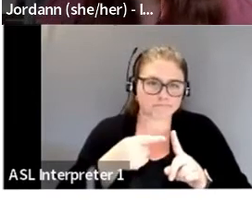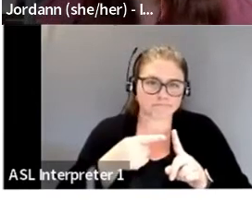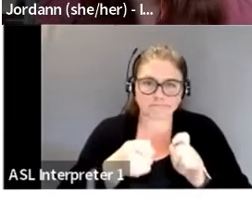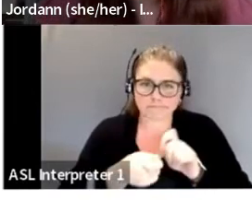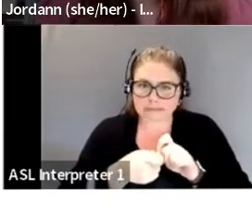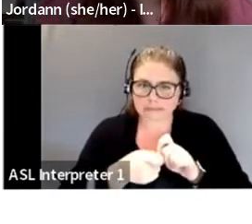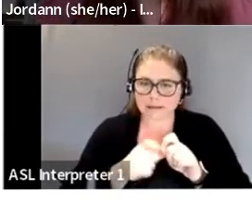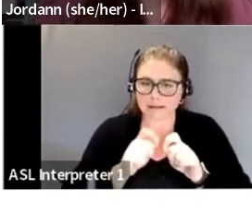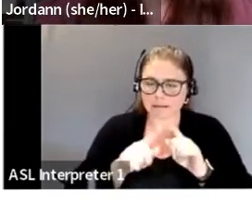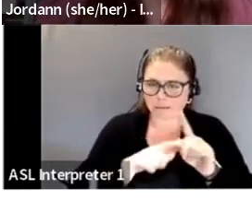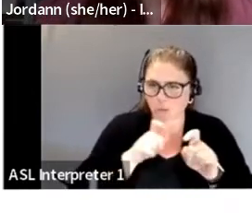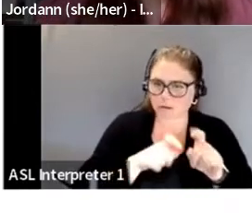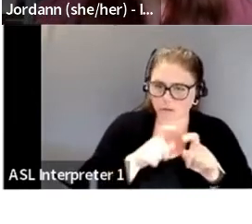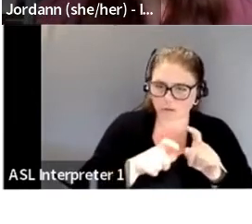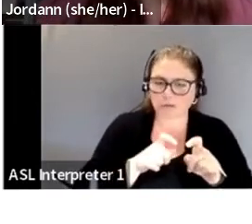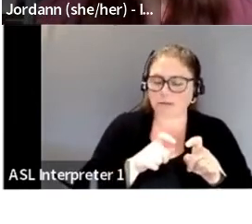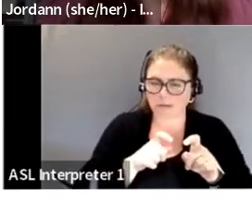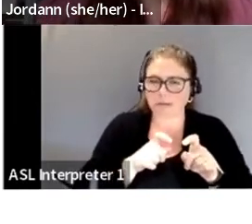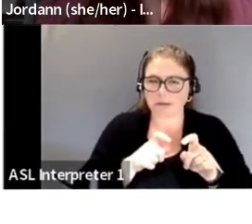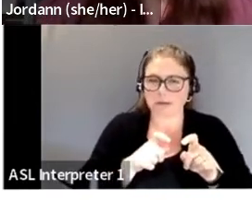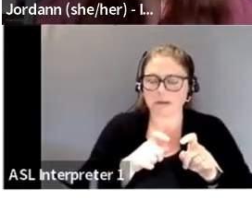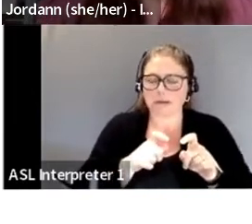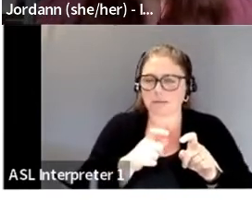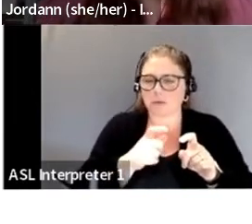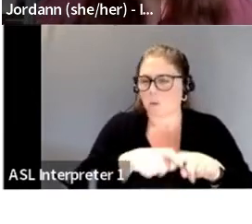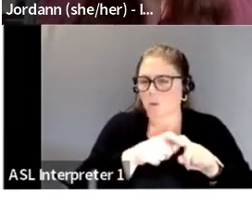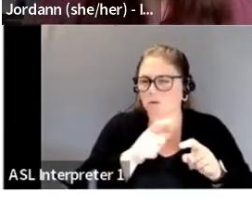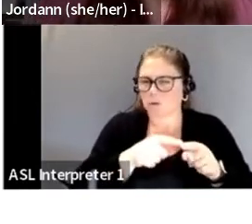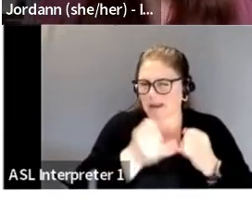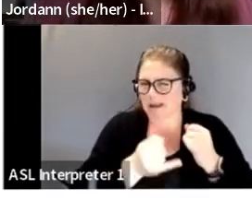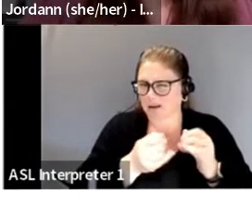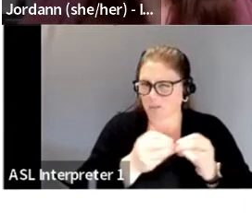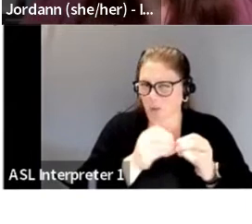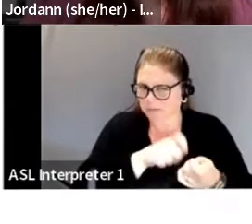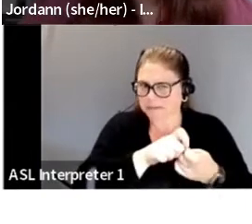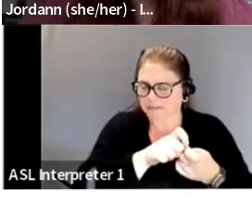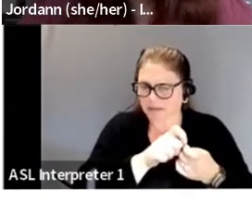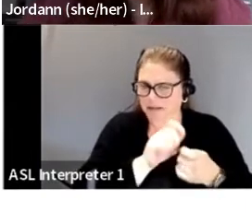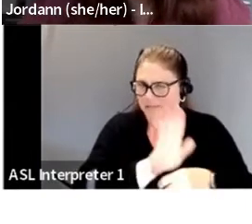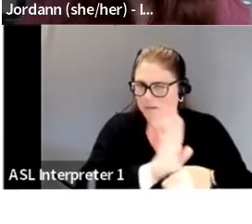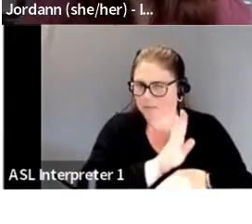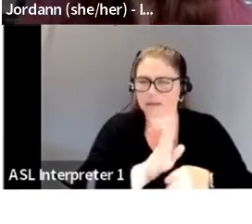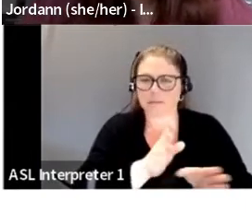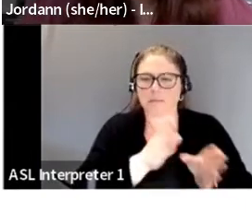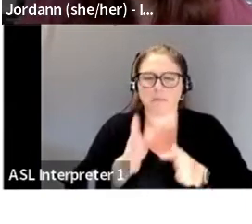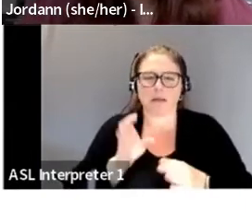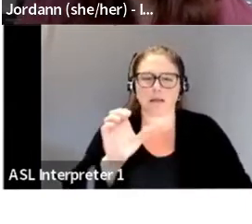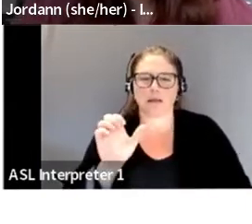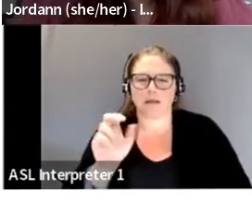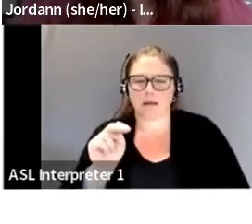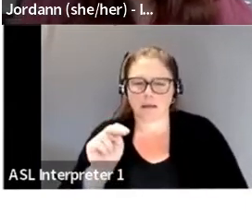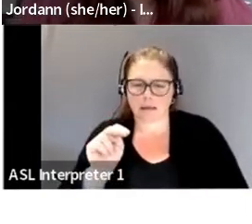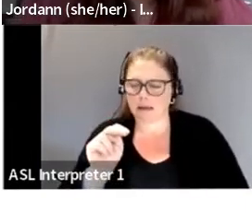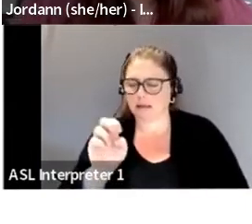We will save those, as Ben mentioned, in the chat for the end, but a specific question for the CanExport grant.